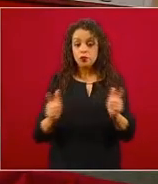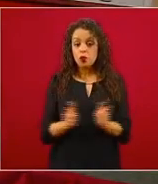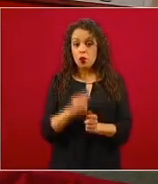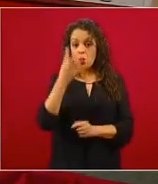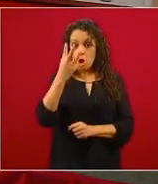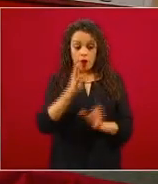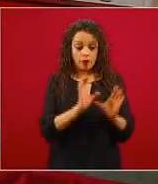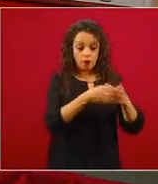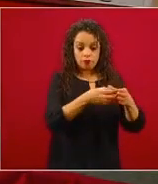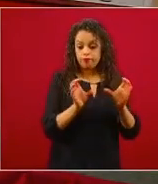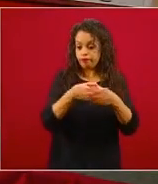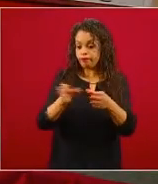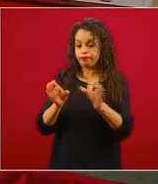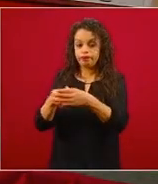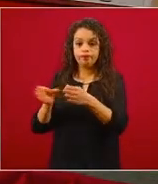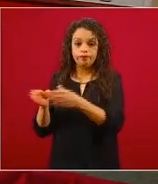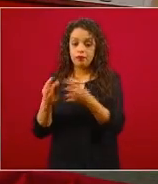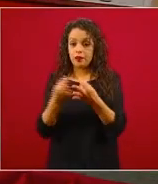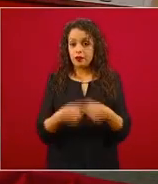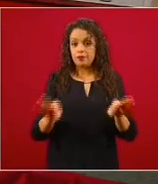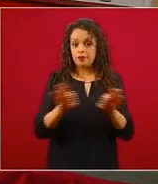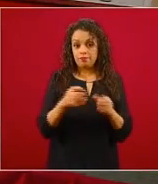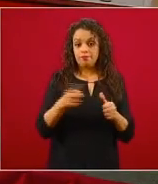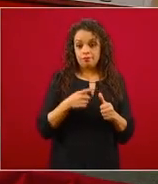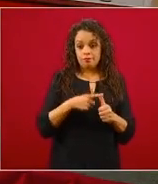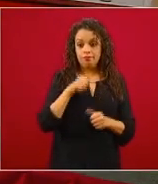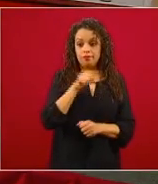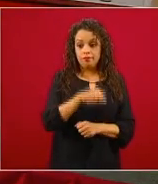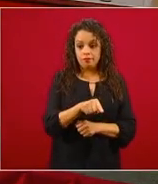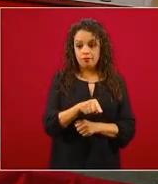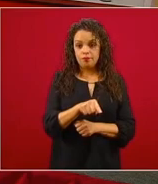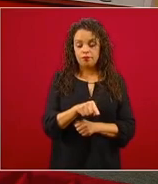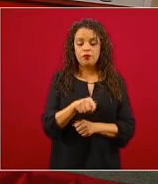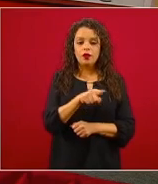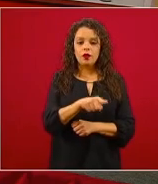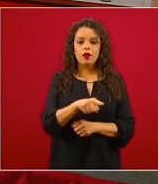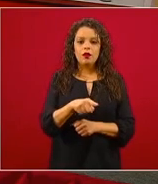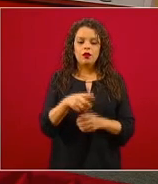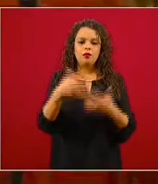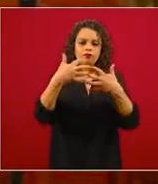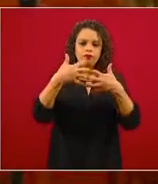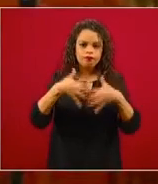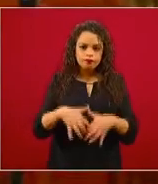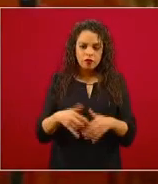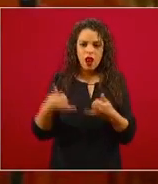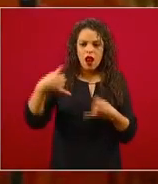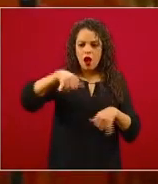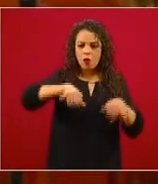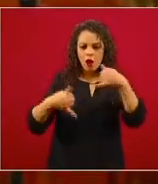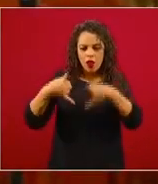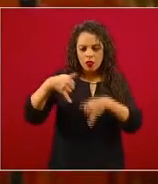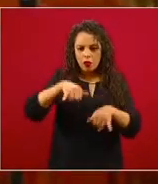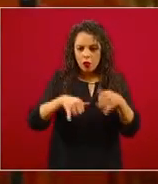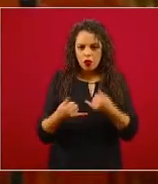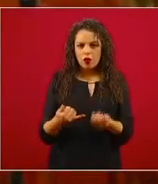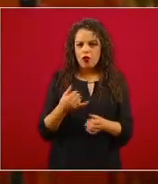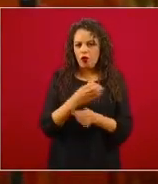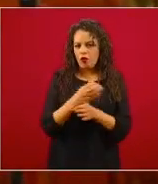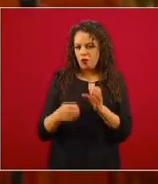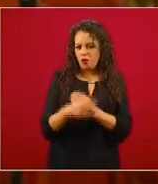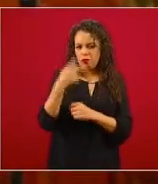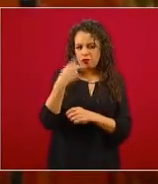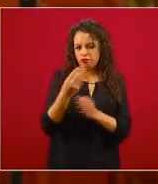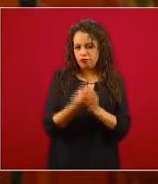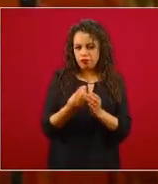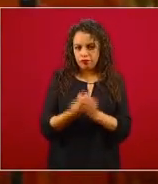are cataloging these purchases in 4 different groups. First of which is